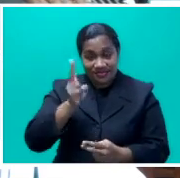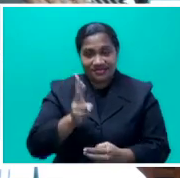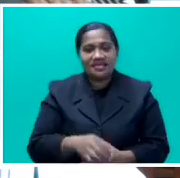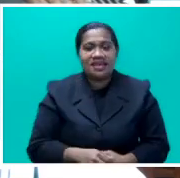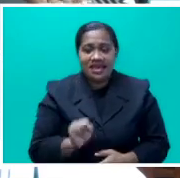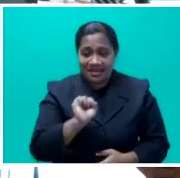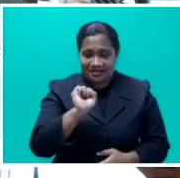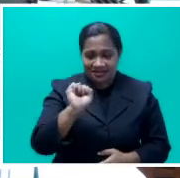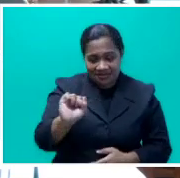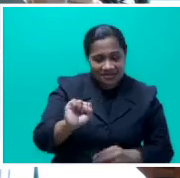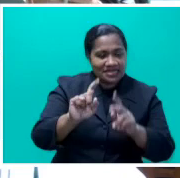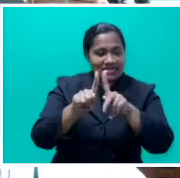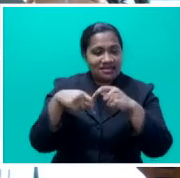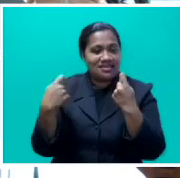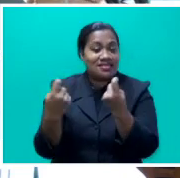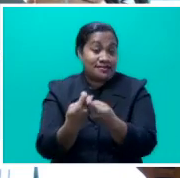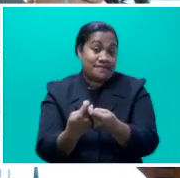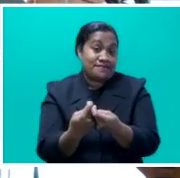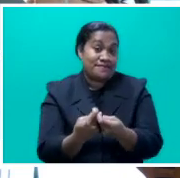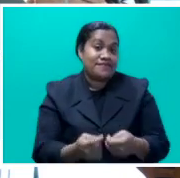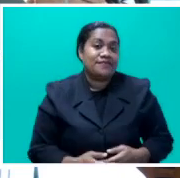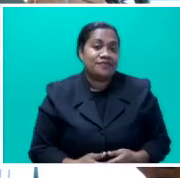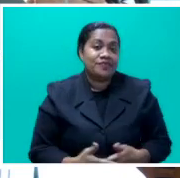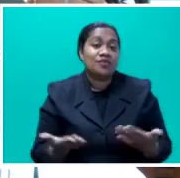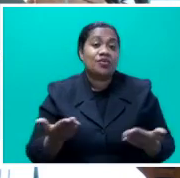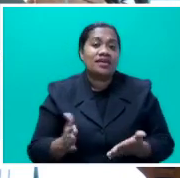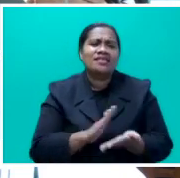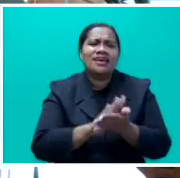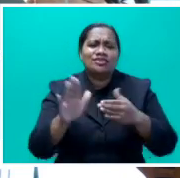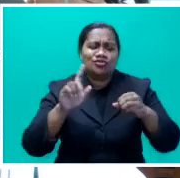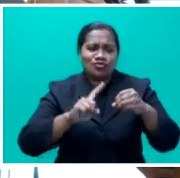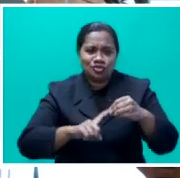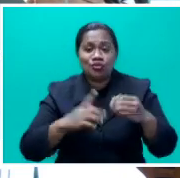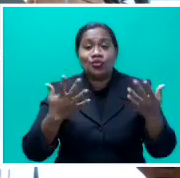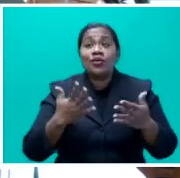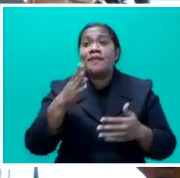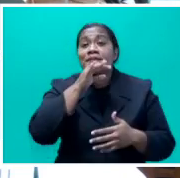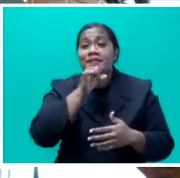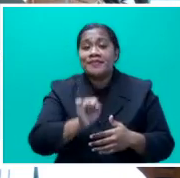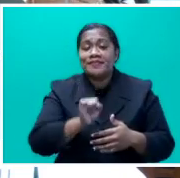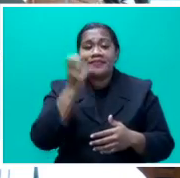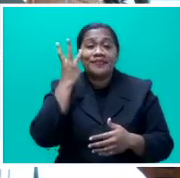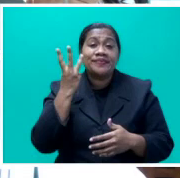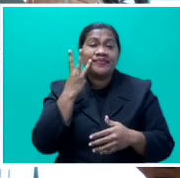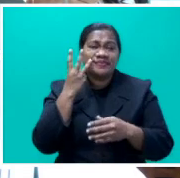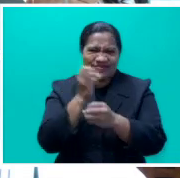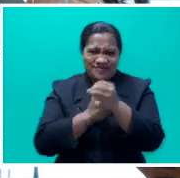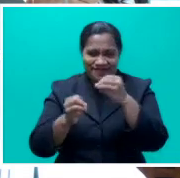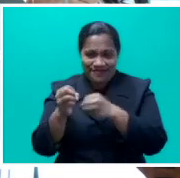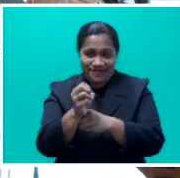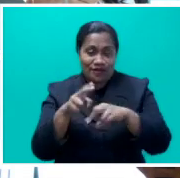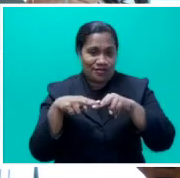team at the headquarters, and of course the men and women of the Fiji Police Force. Mr. Speaker,